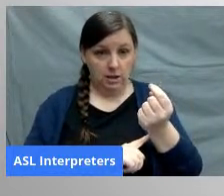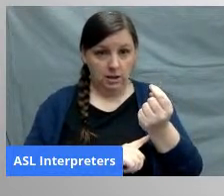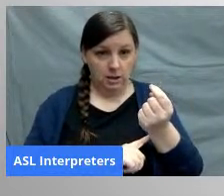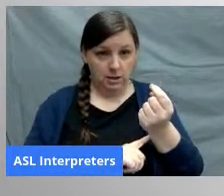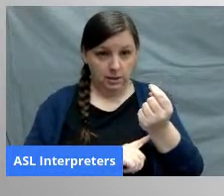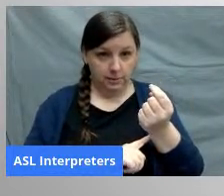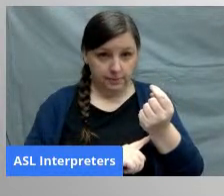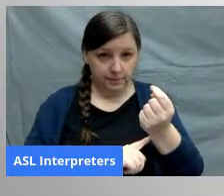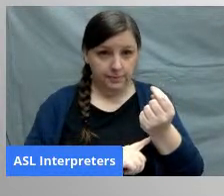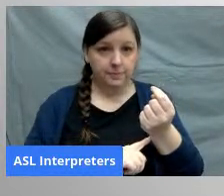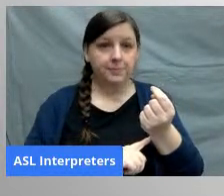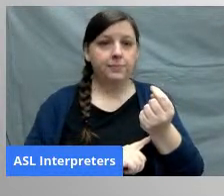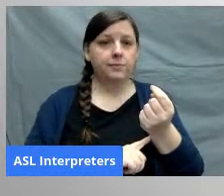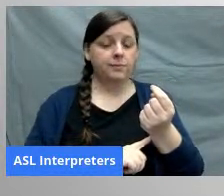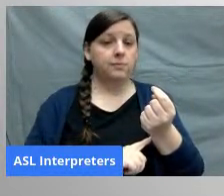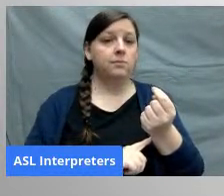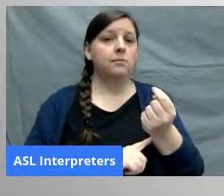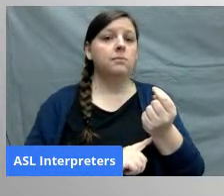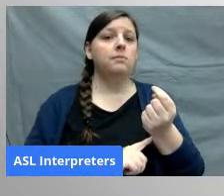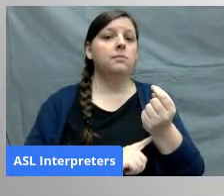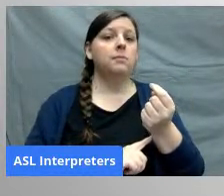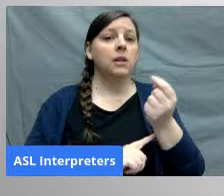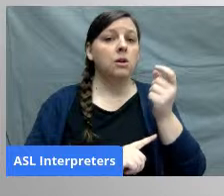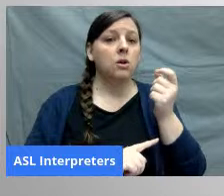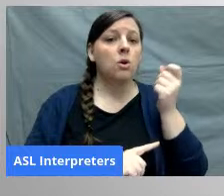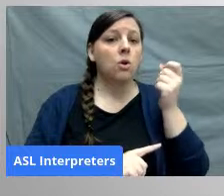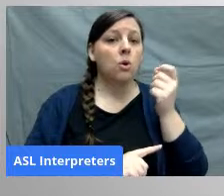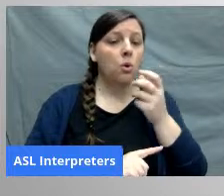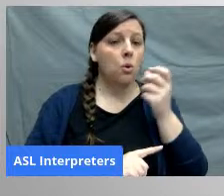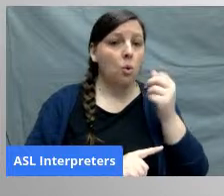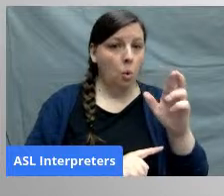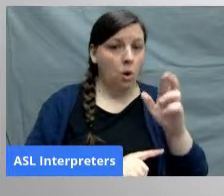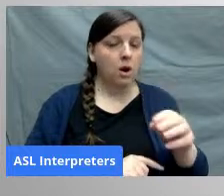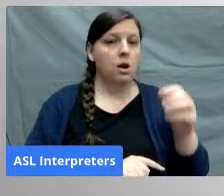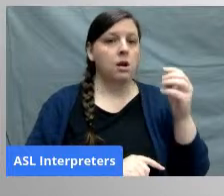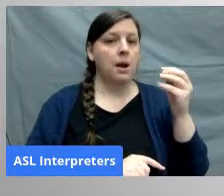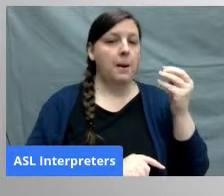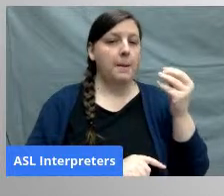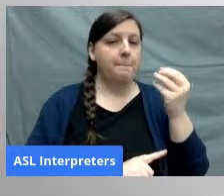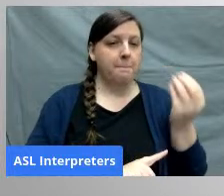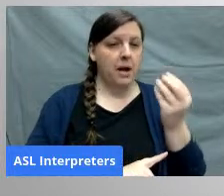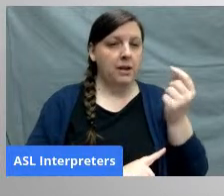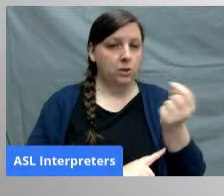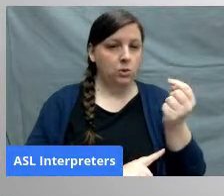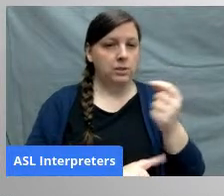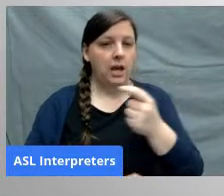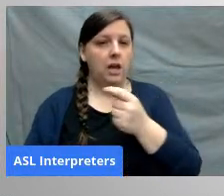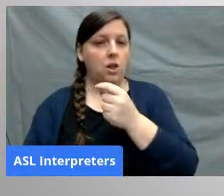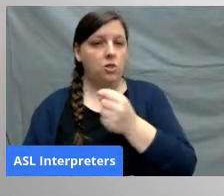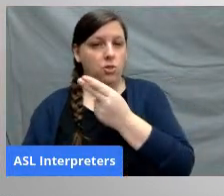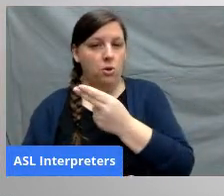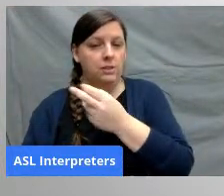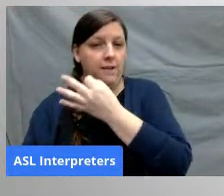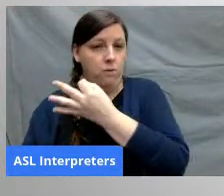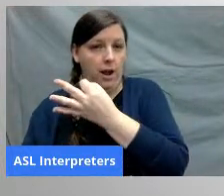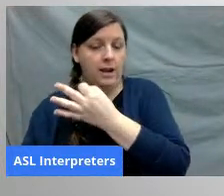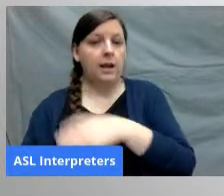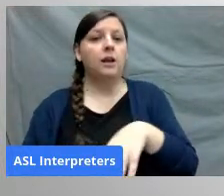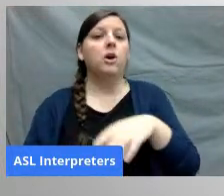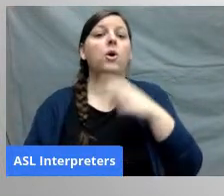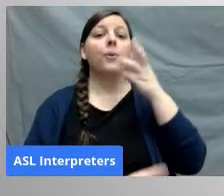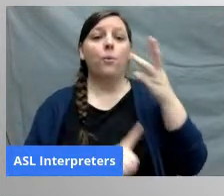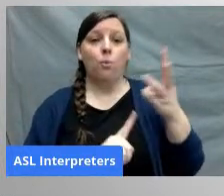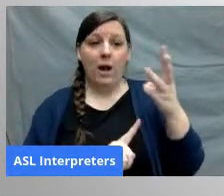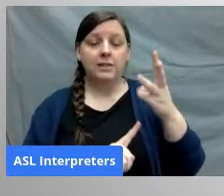Tuesday, and Thursday, Friday. Wednesday will be a remote learning day, which will be a blend of